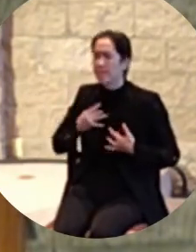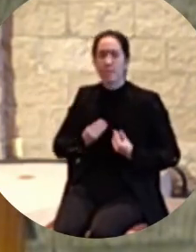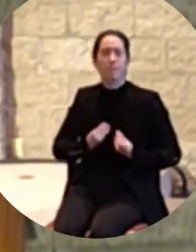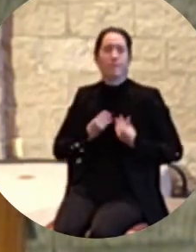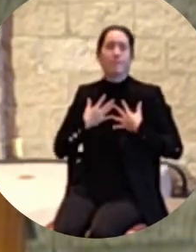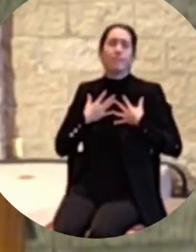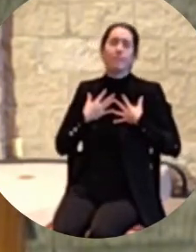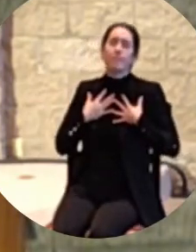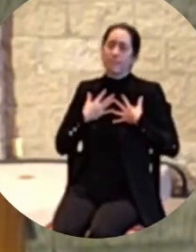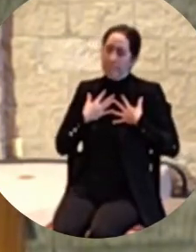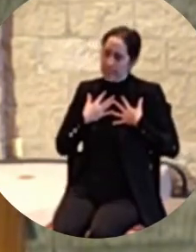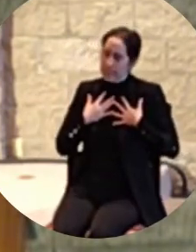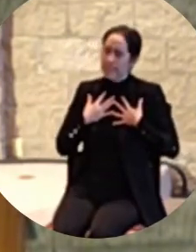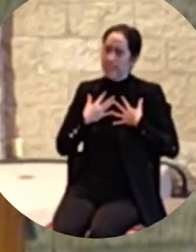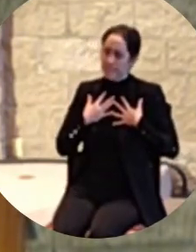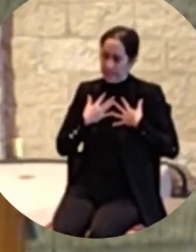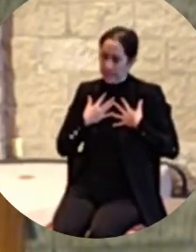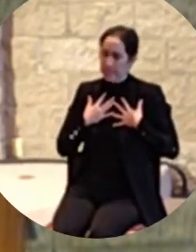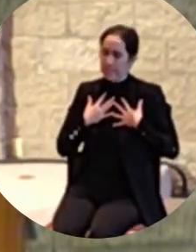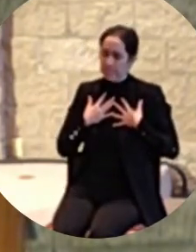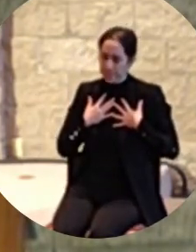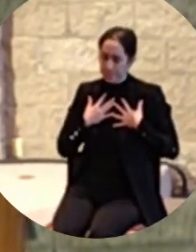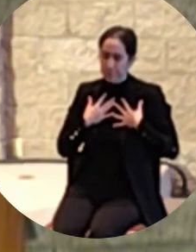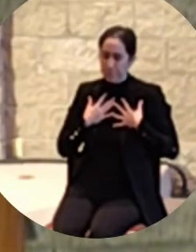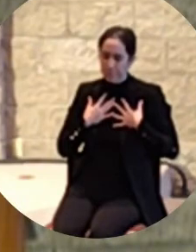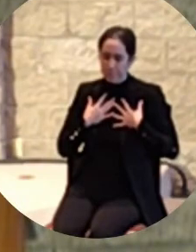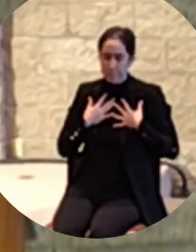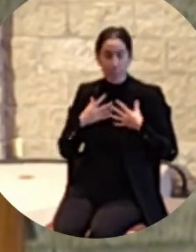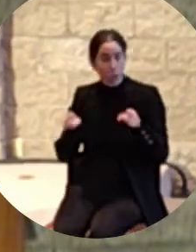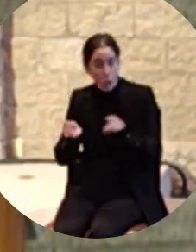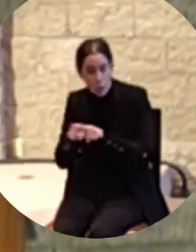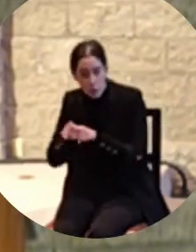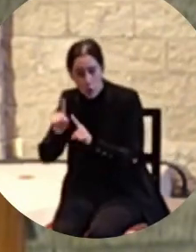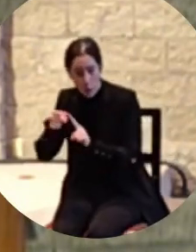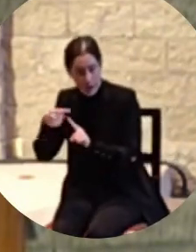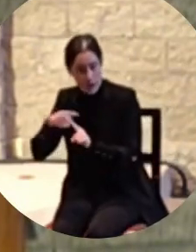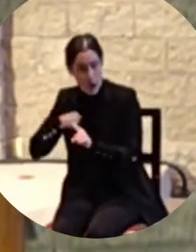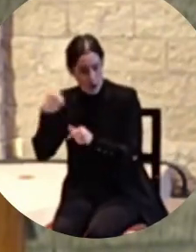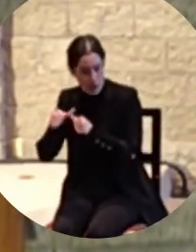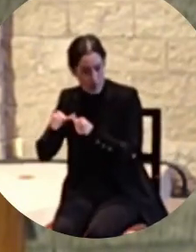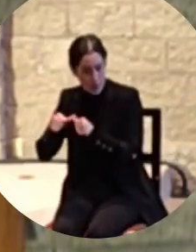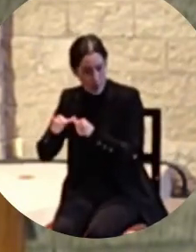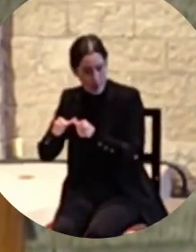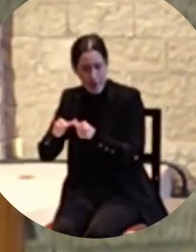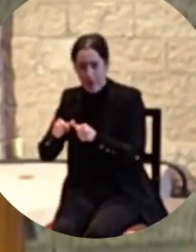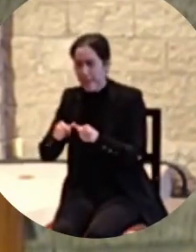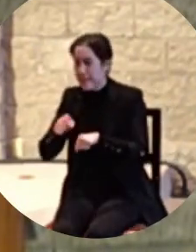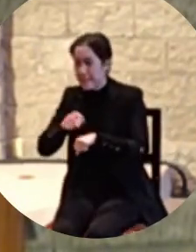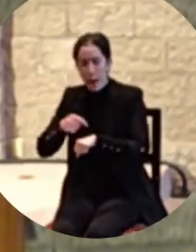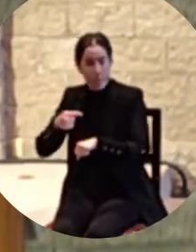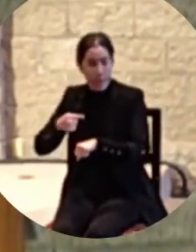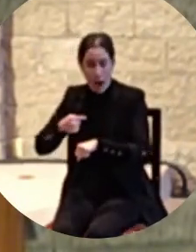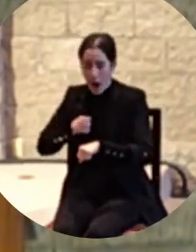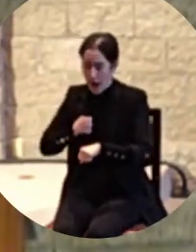in a remarkably similar way when I remember kindness I've shared.